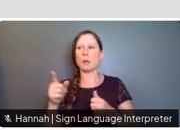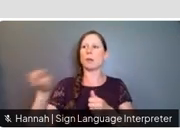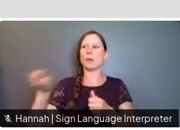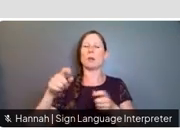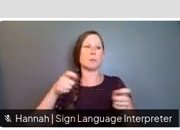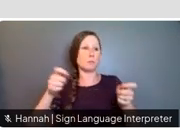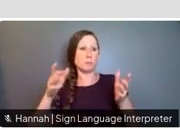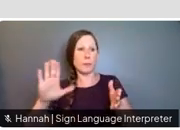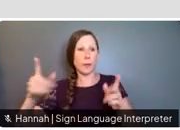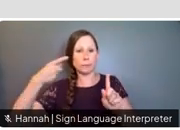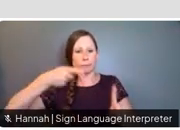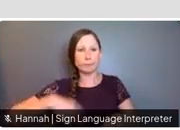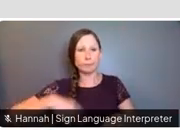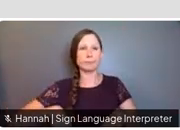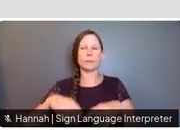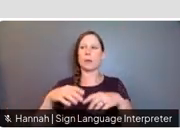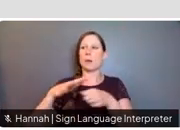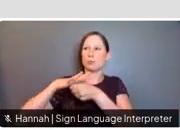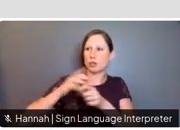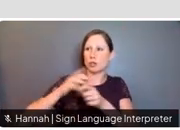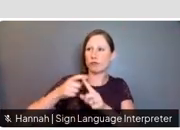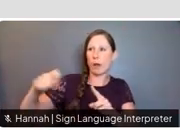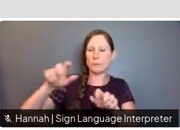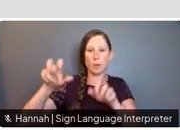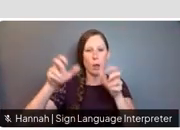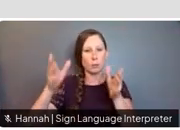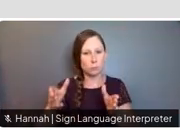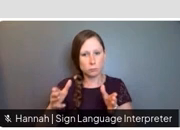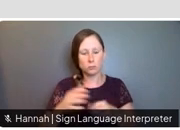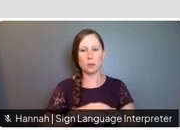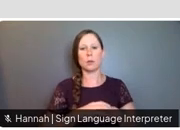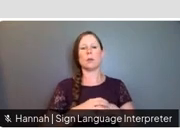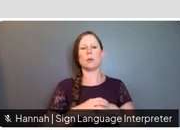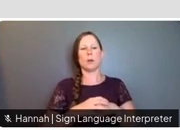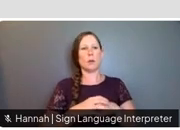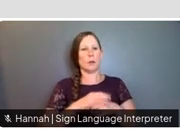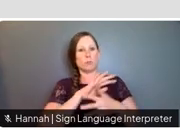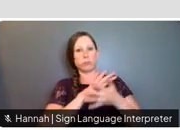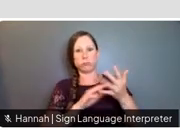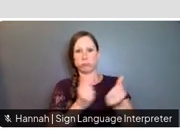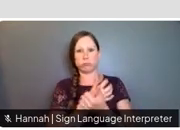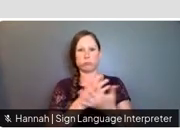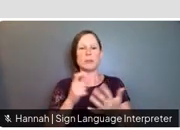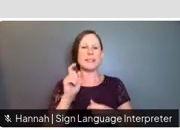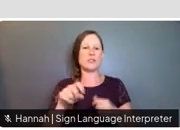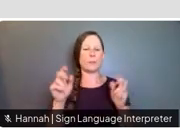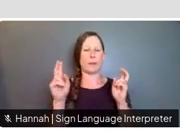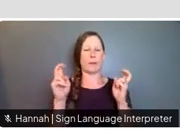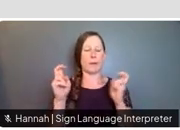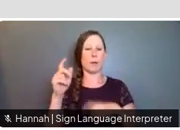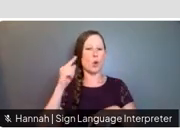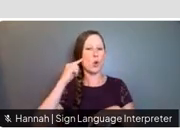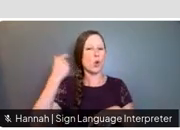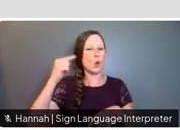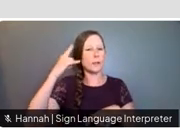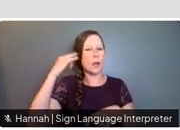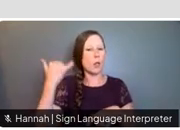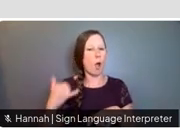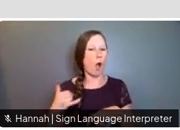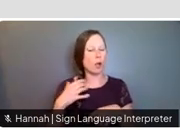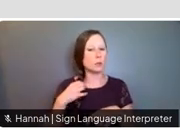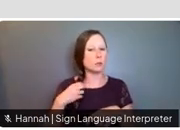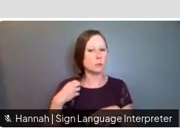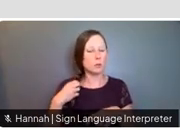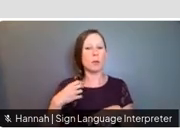and the macro conditions all at once. And it needs to be kind of the Goldilocks zone in order for you to, have a